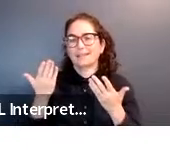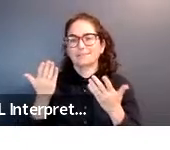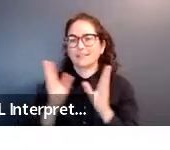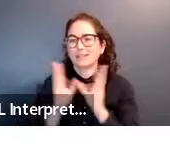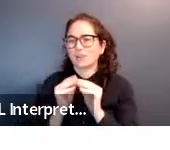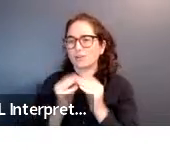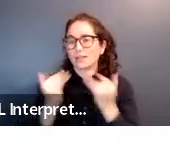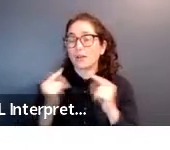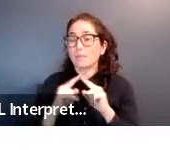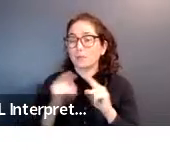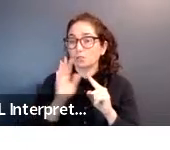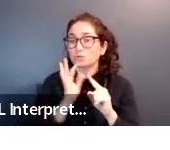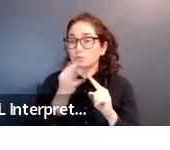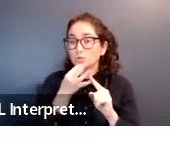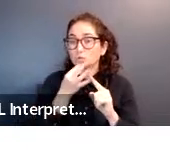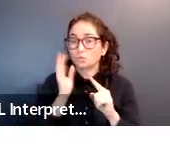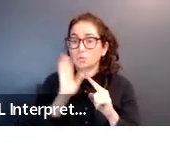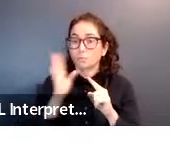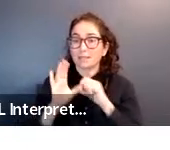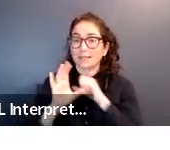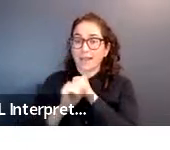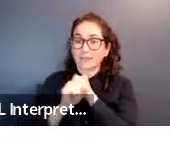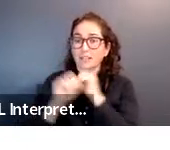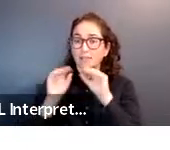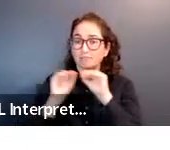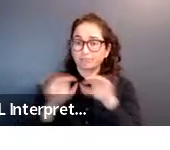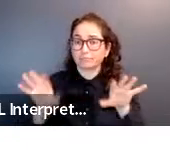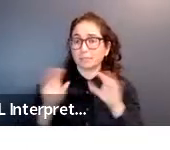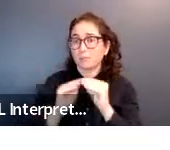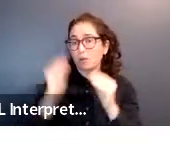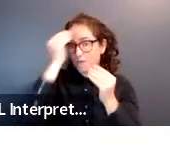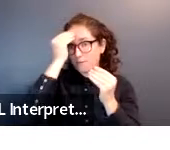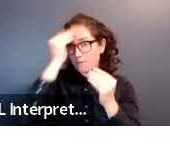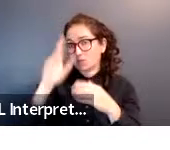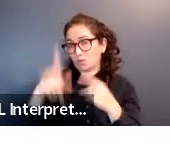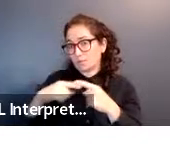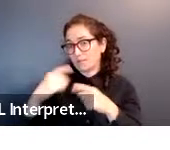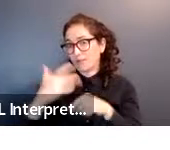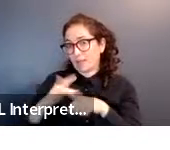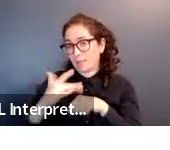be advertising and putting more information out as it's available.